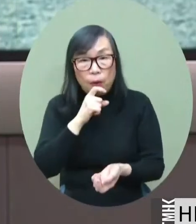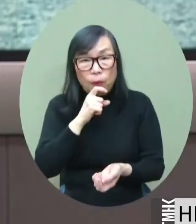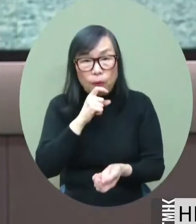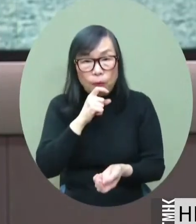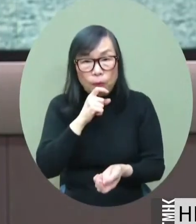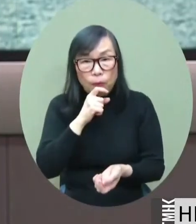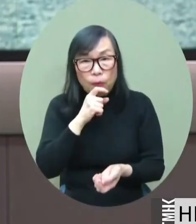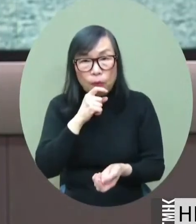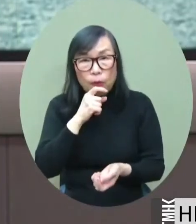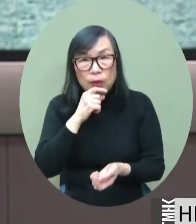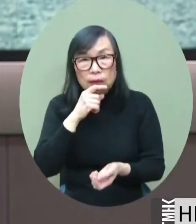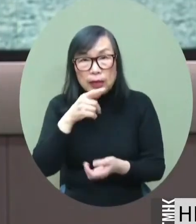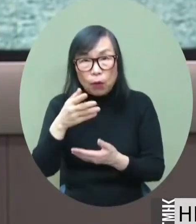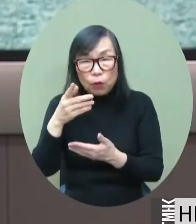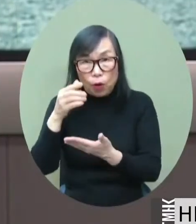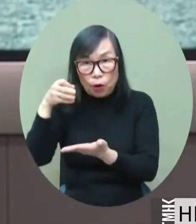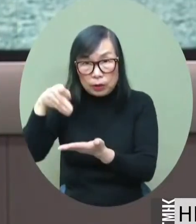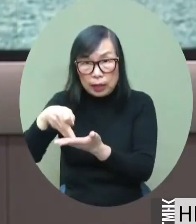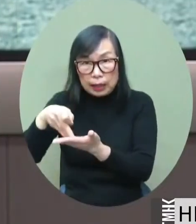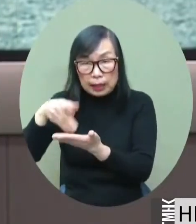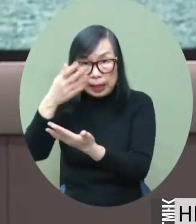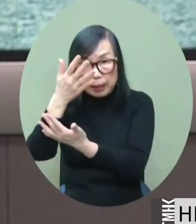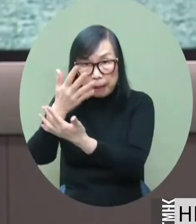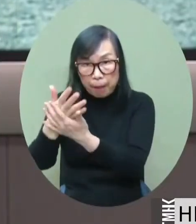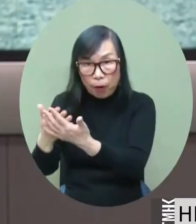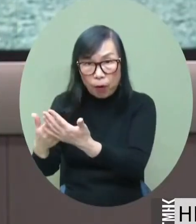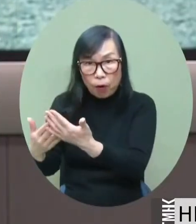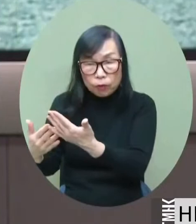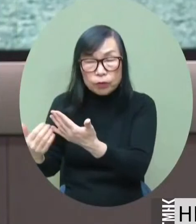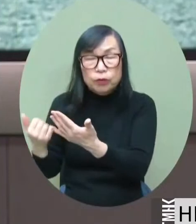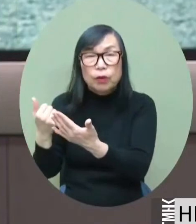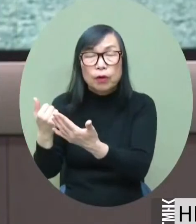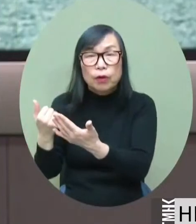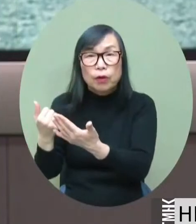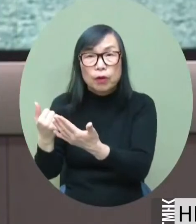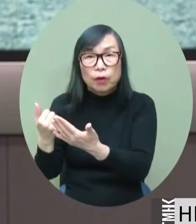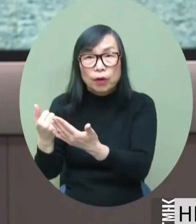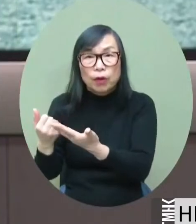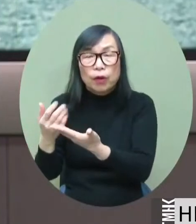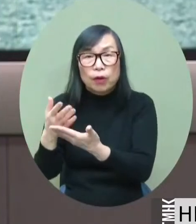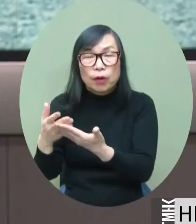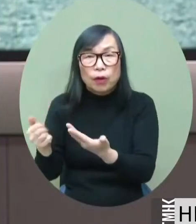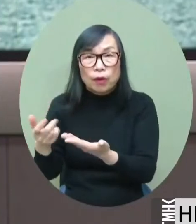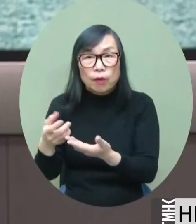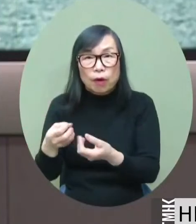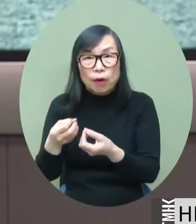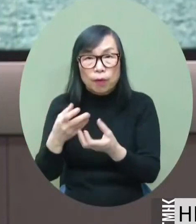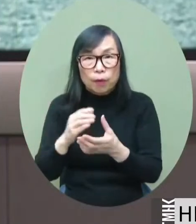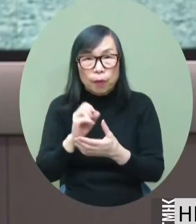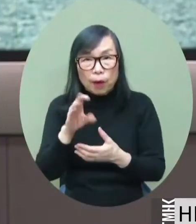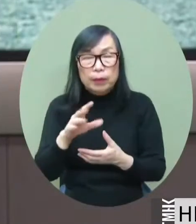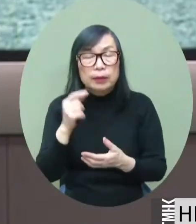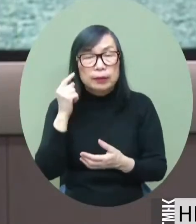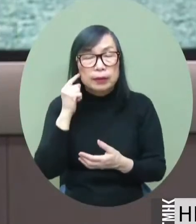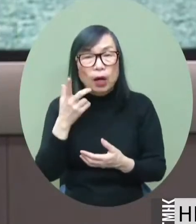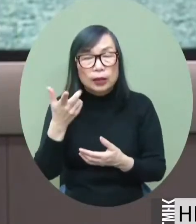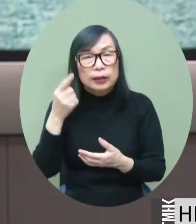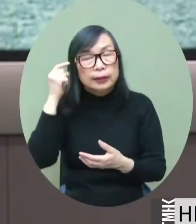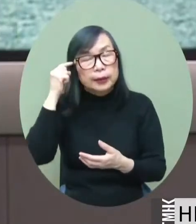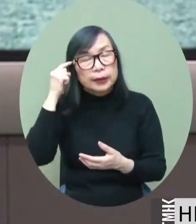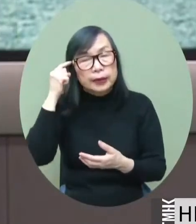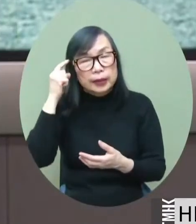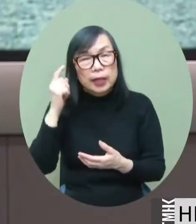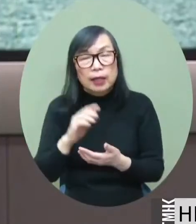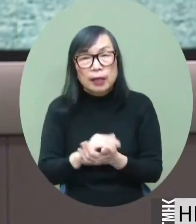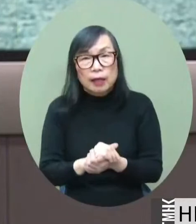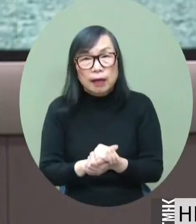should learn about it as soon as possible. And if you test positive, please declare to us through